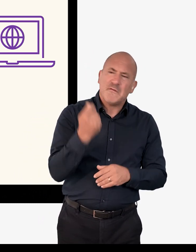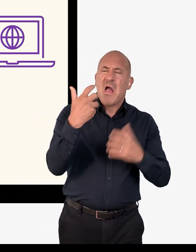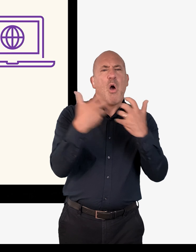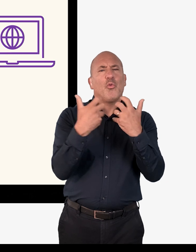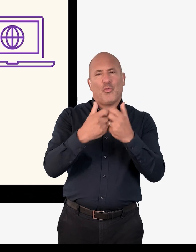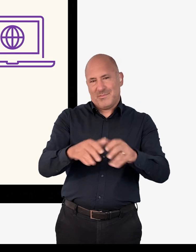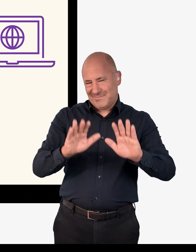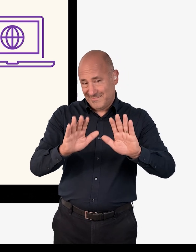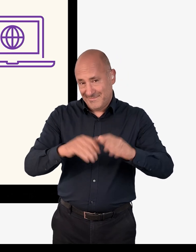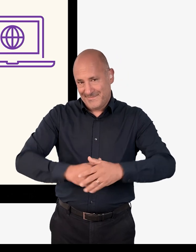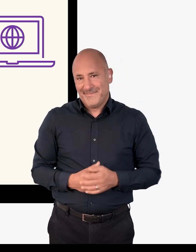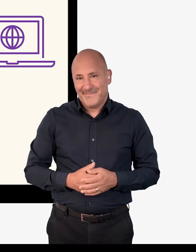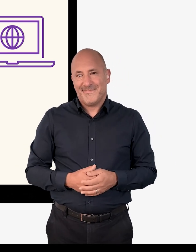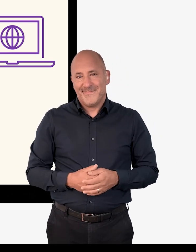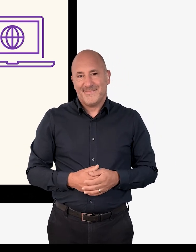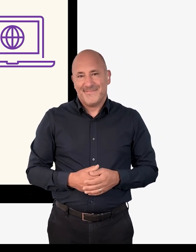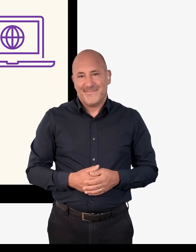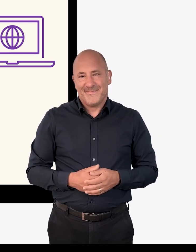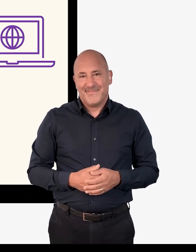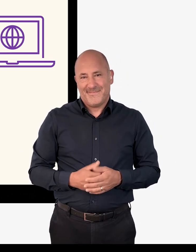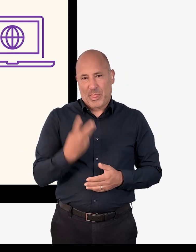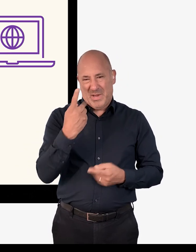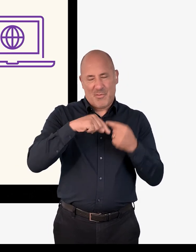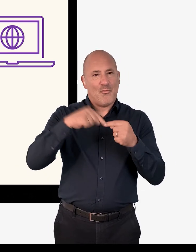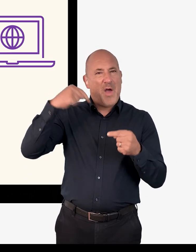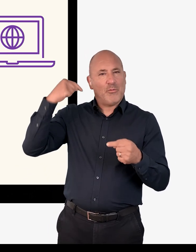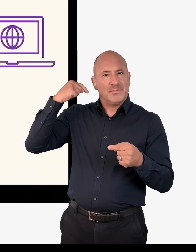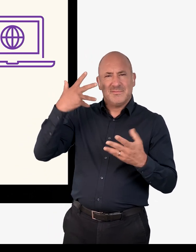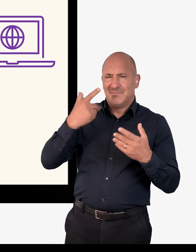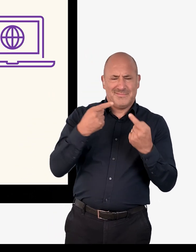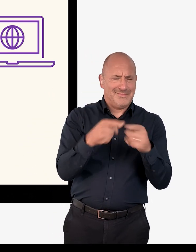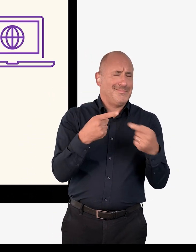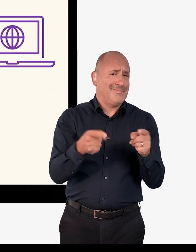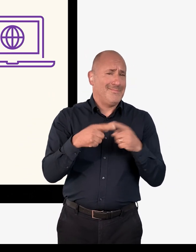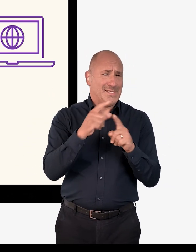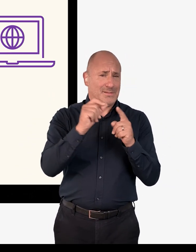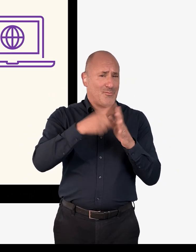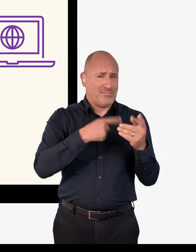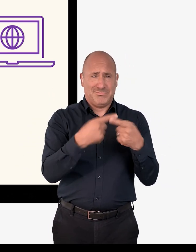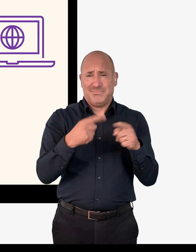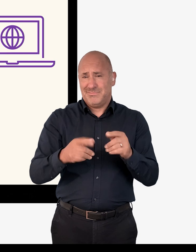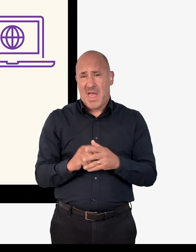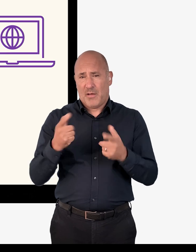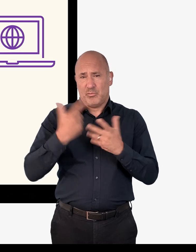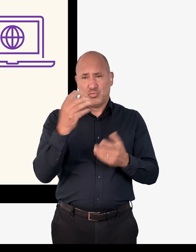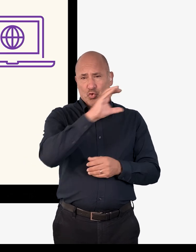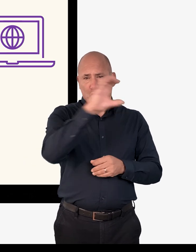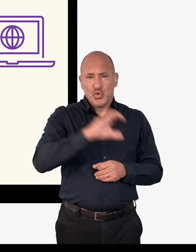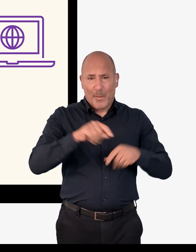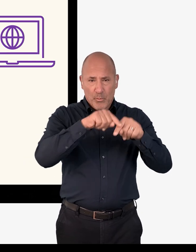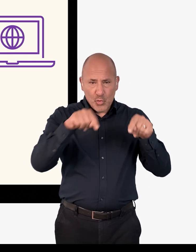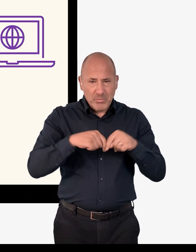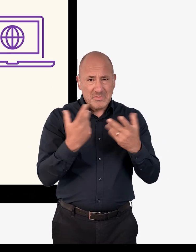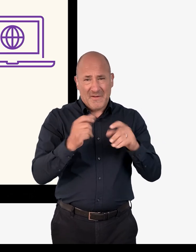digital project. We've seen a variety of digital projects over the past 3 rounds of LIF, from